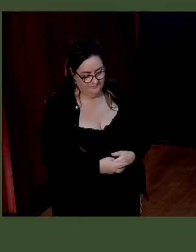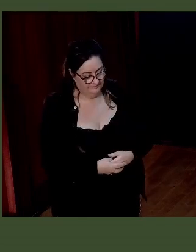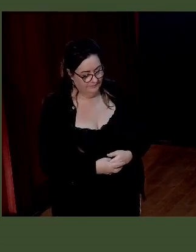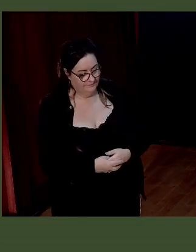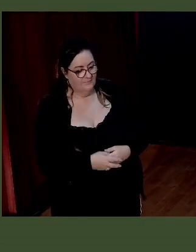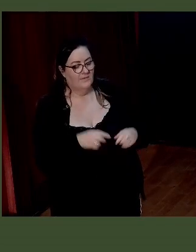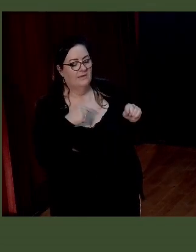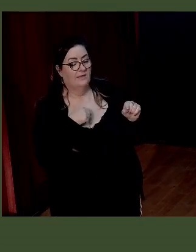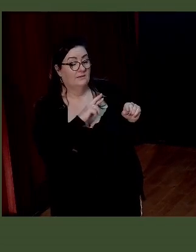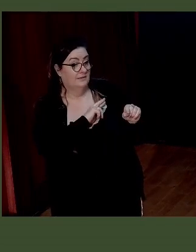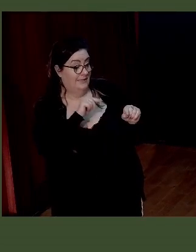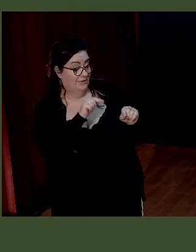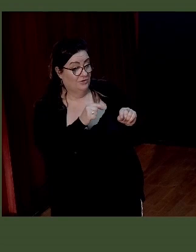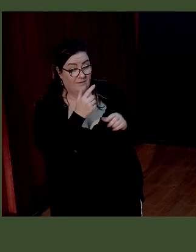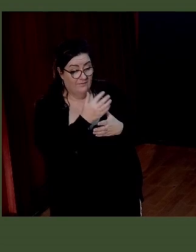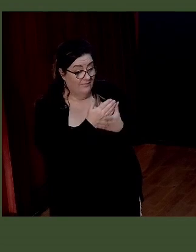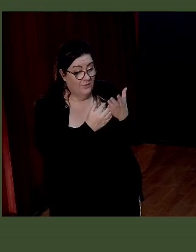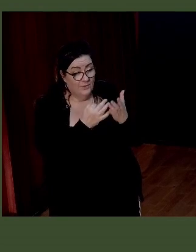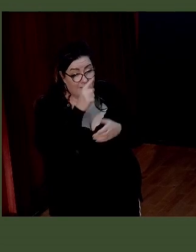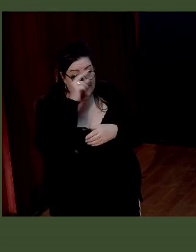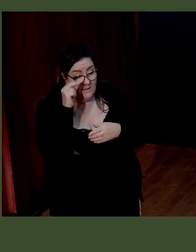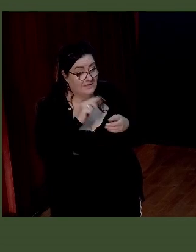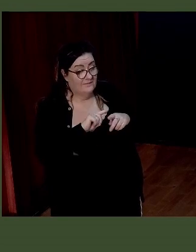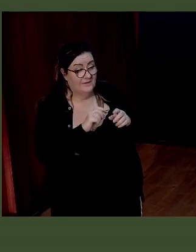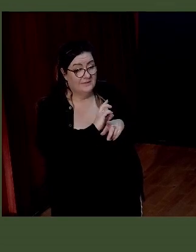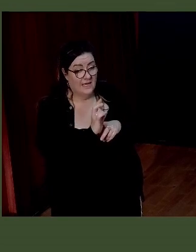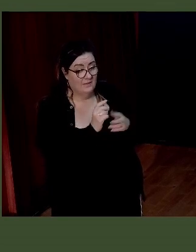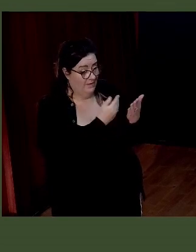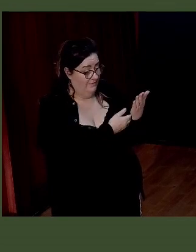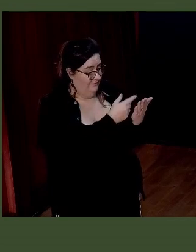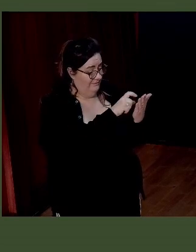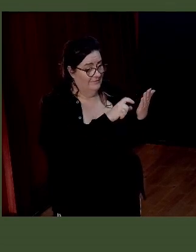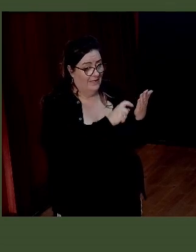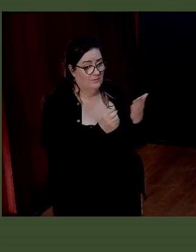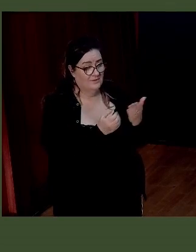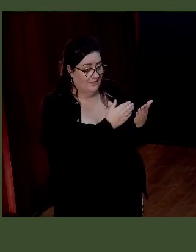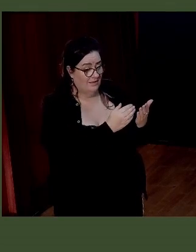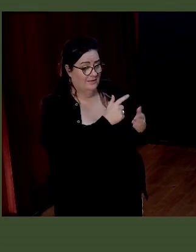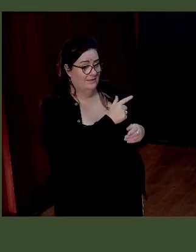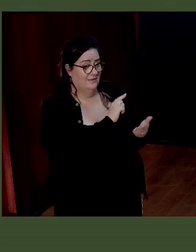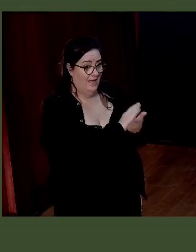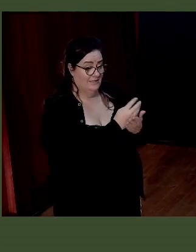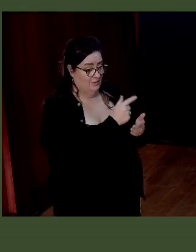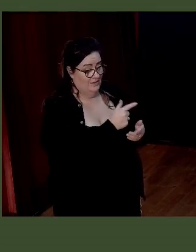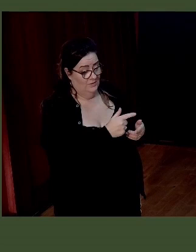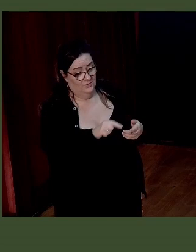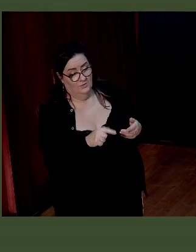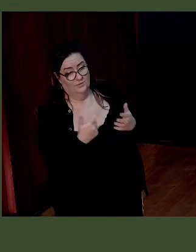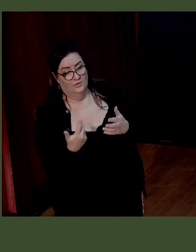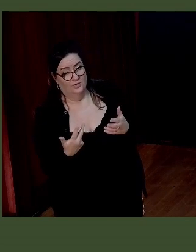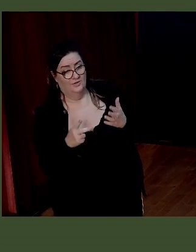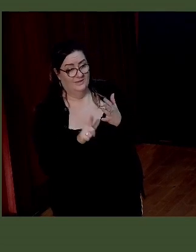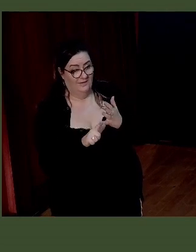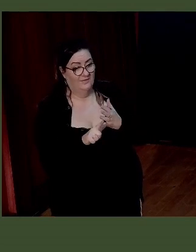And that's just a few examples of the type of legislation that was introduced between 22 and